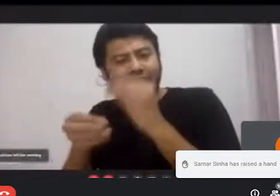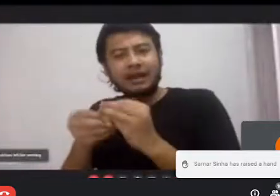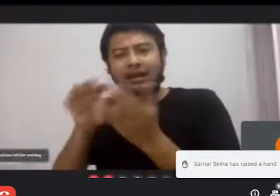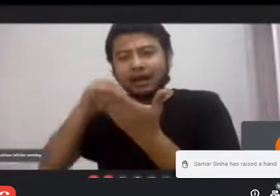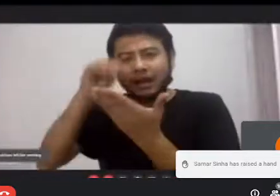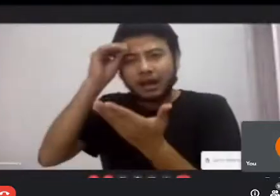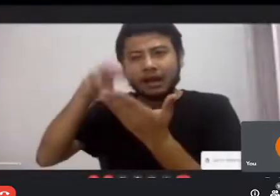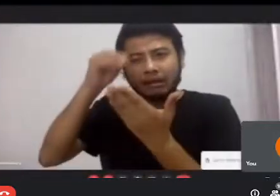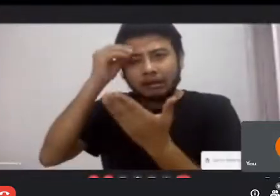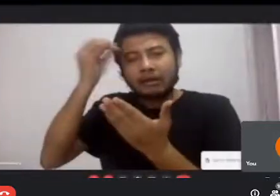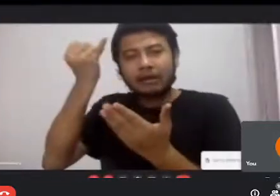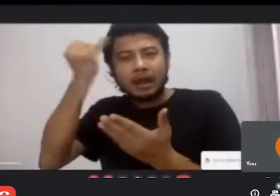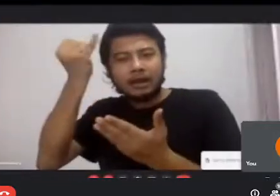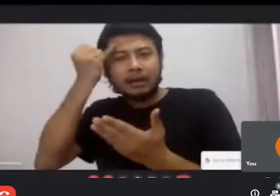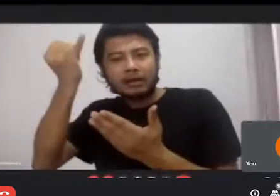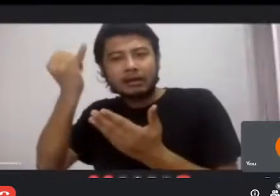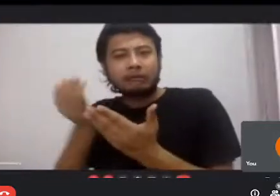Samar.